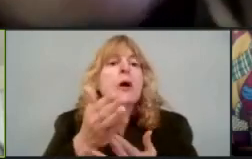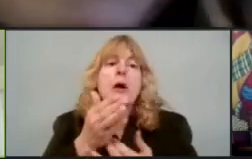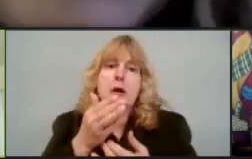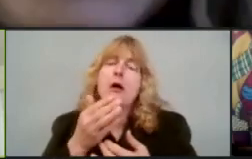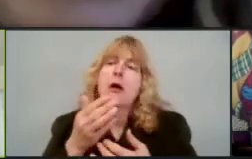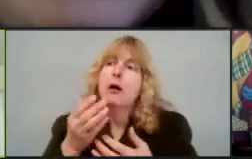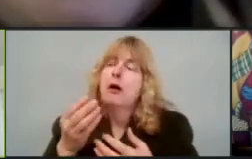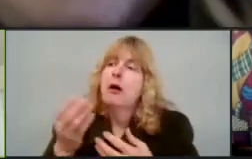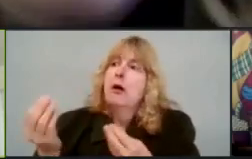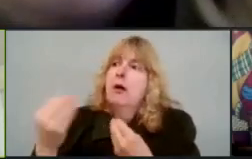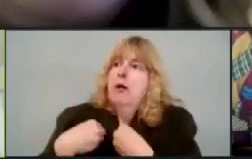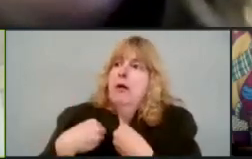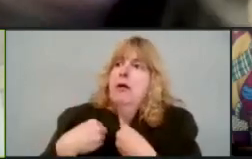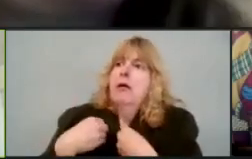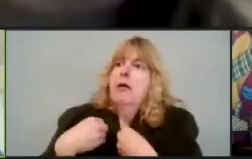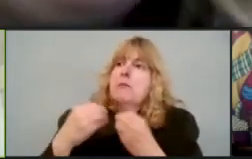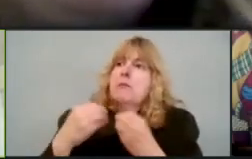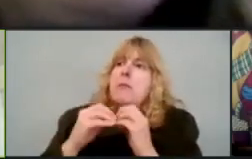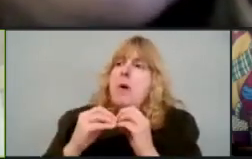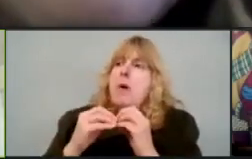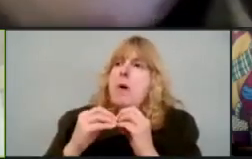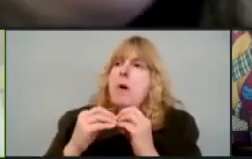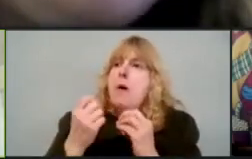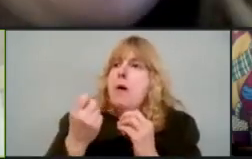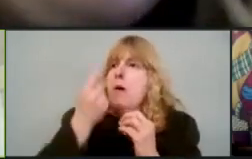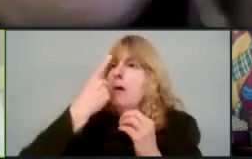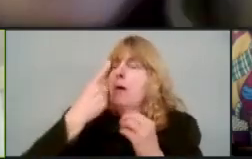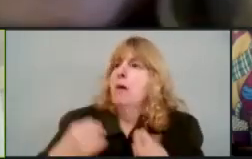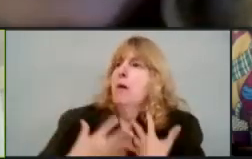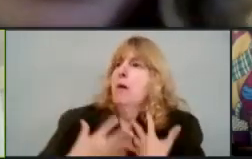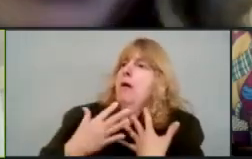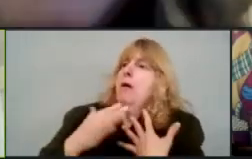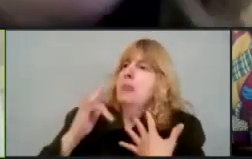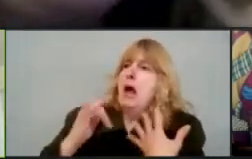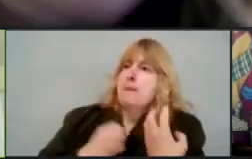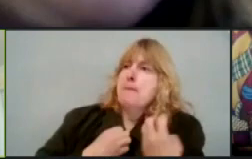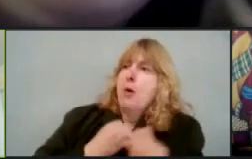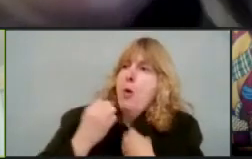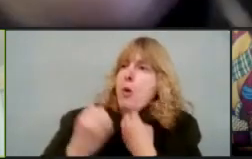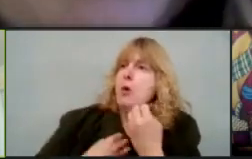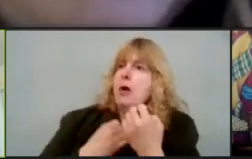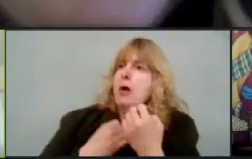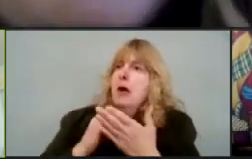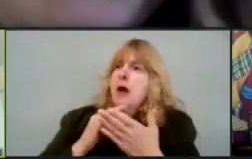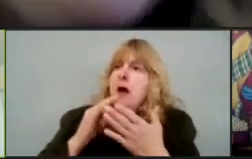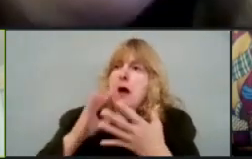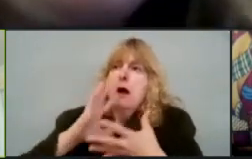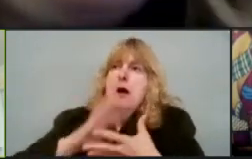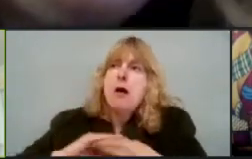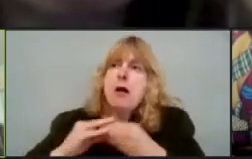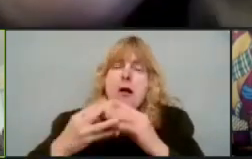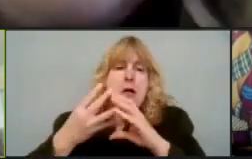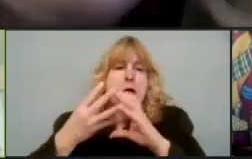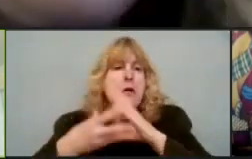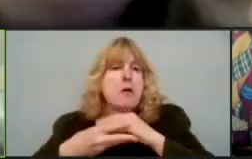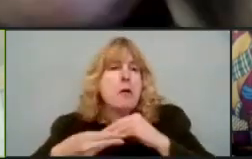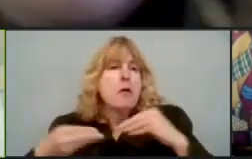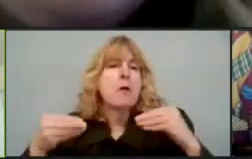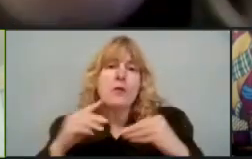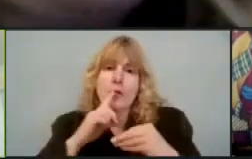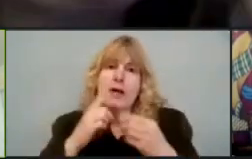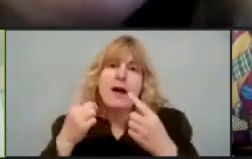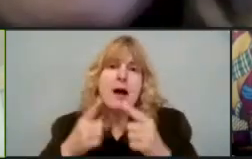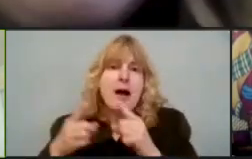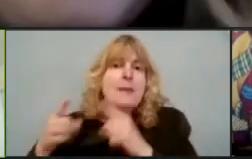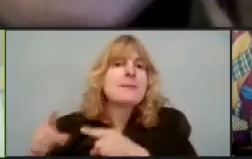the emotion and the importance of them. So thank you so much. It was you when you said that, I was like, what